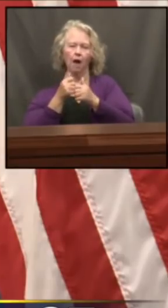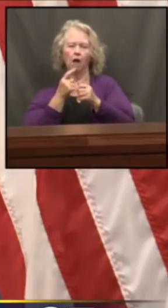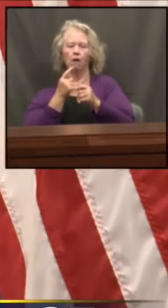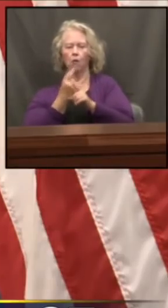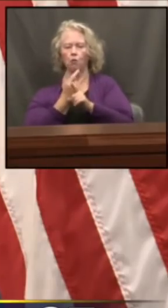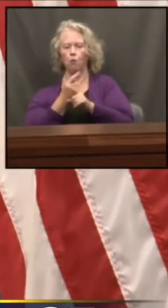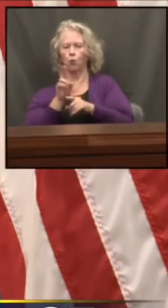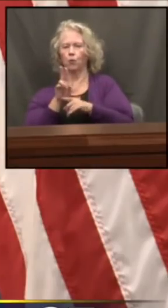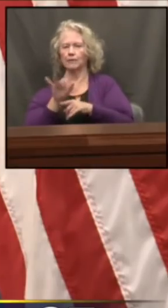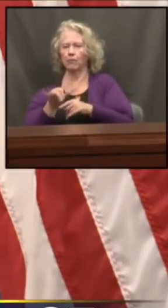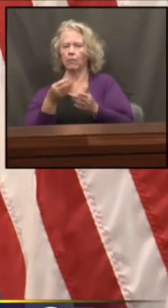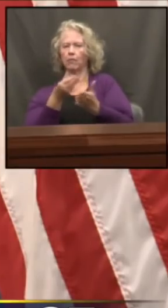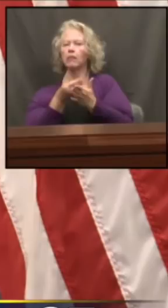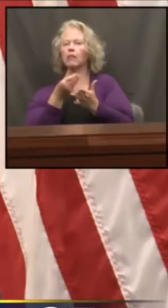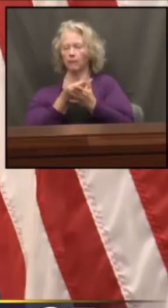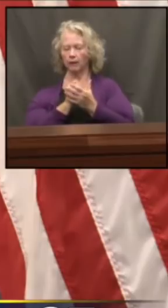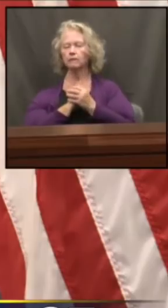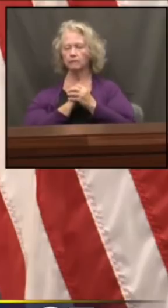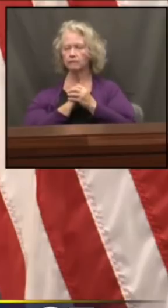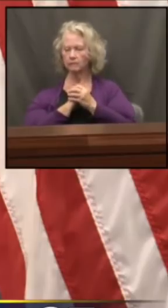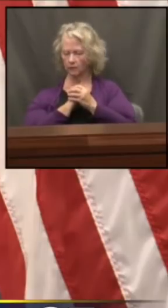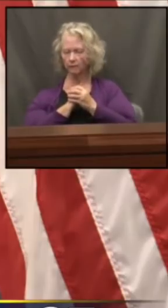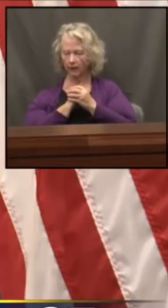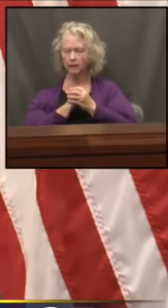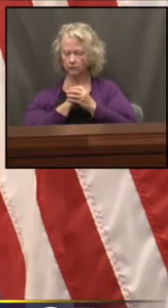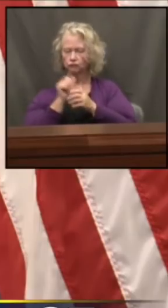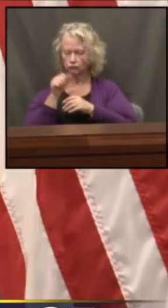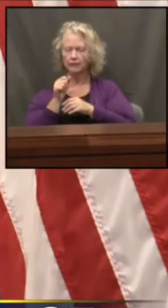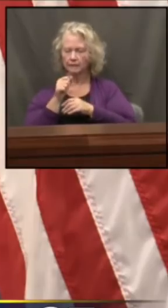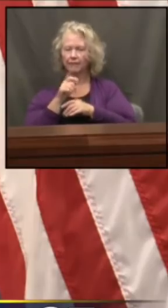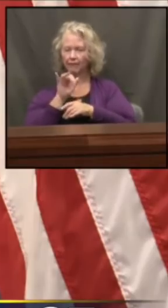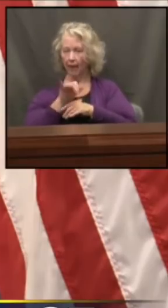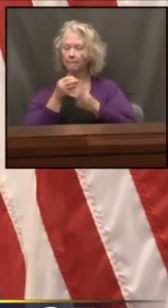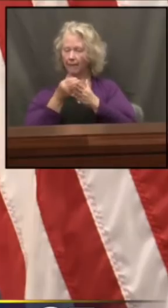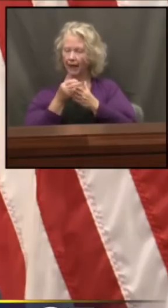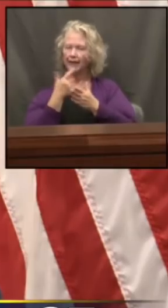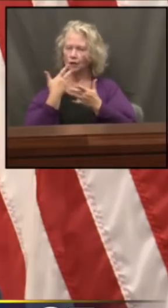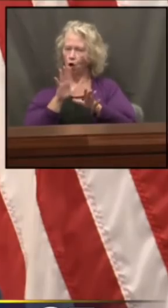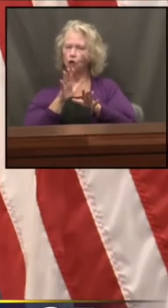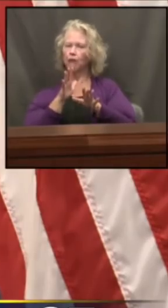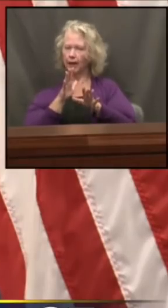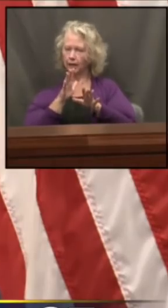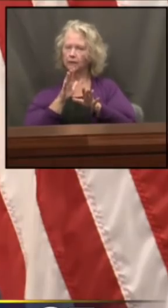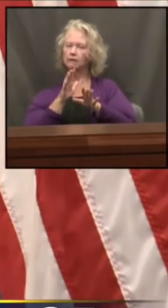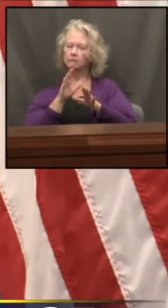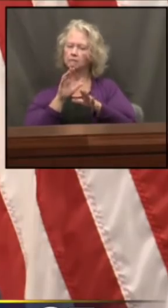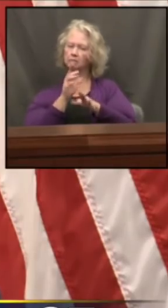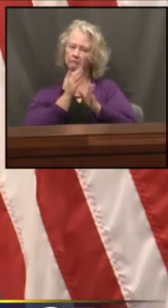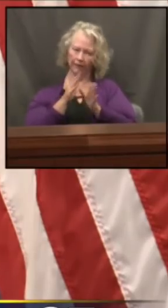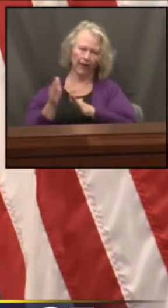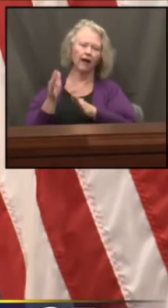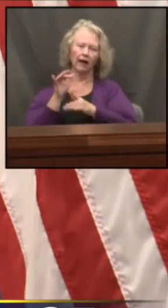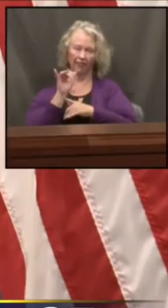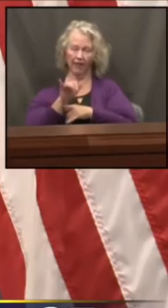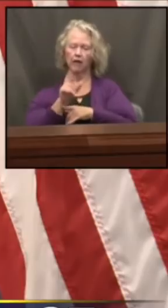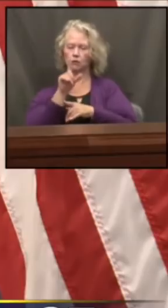allocation of those dollars. But yes, there is currently an allocation that is set aside that is $20 million that's inclusive of